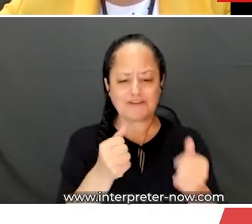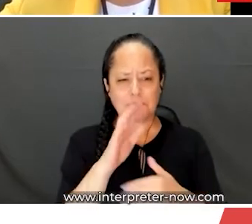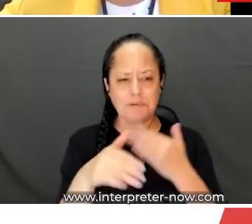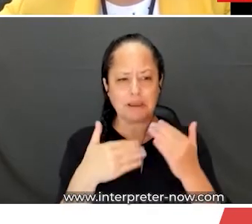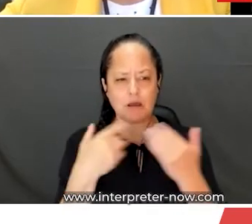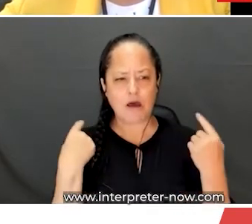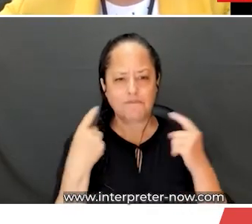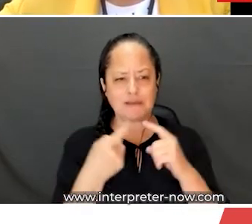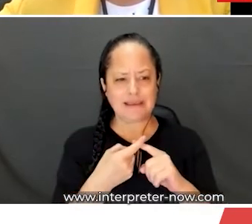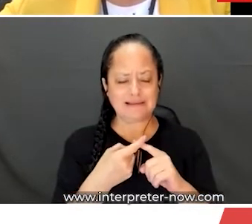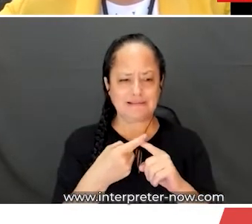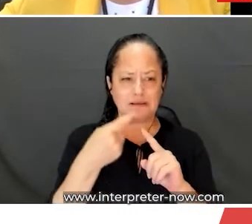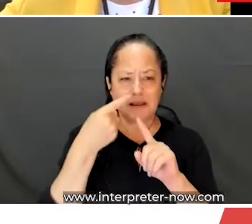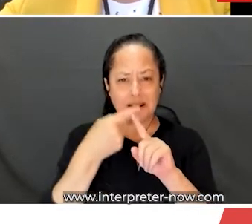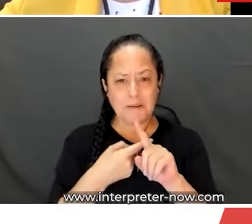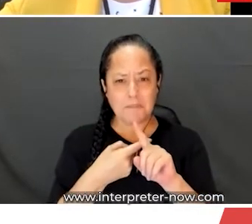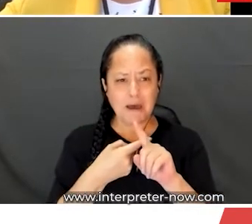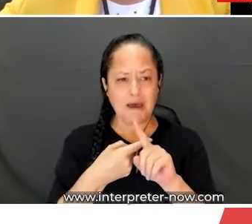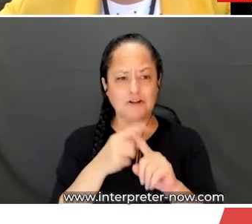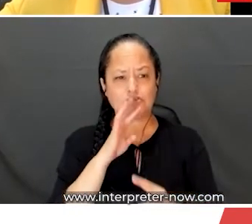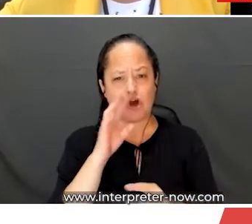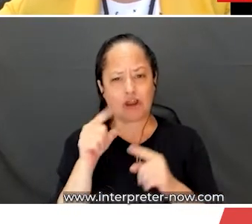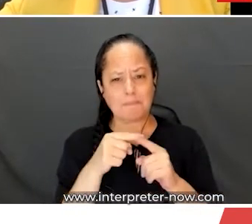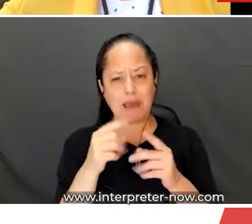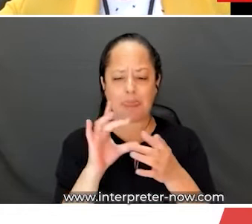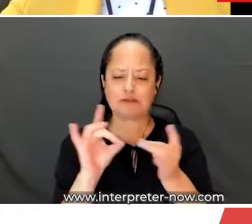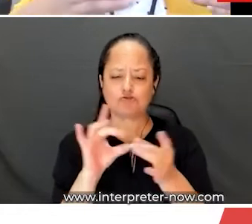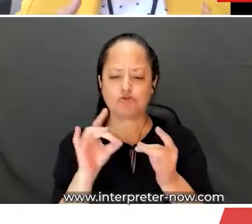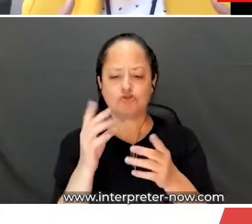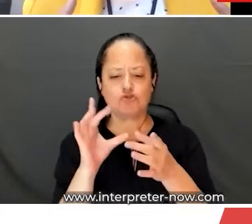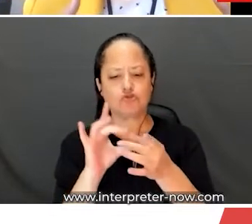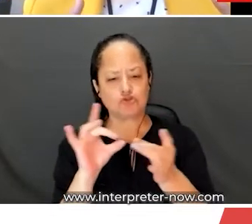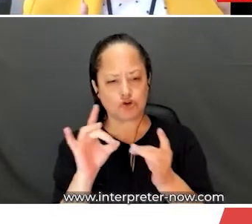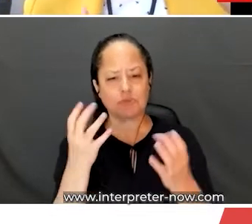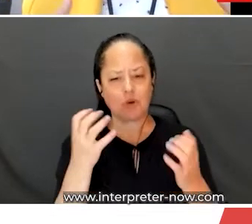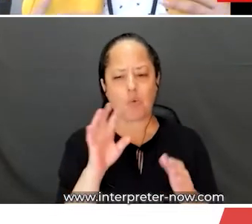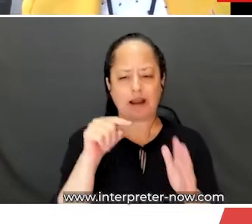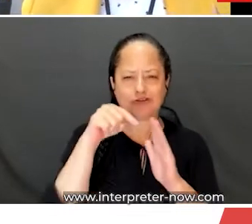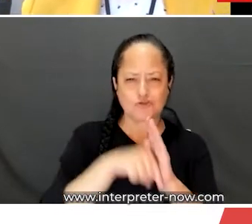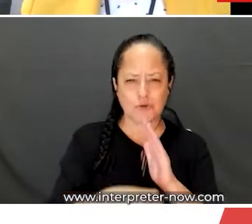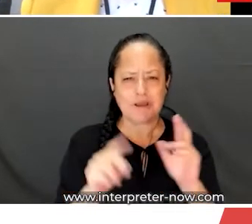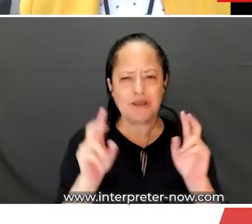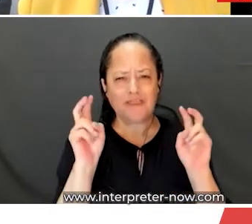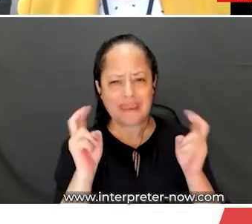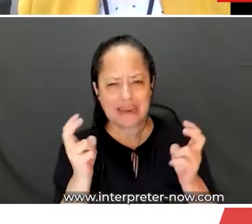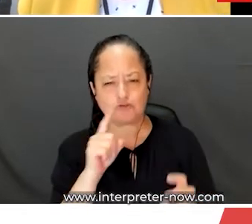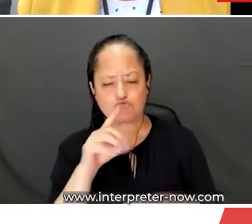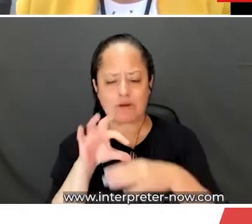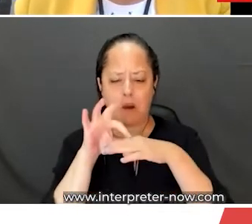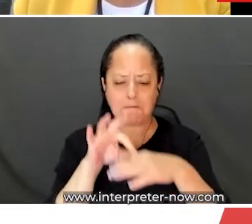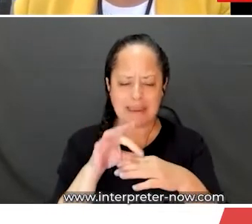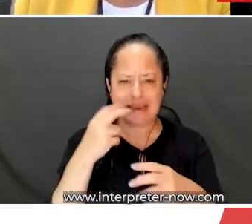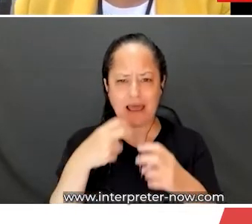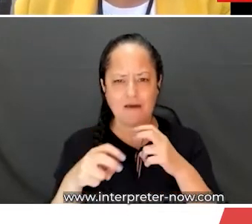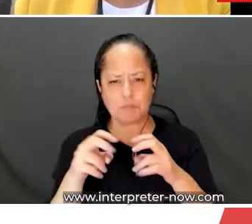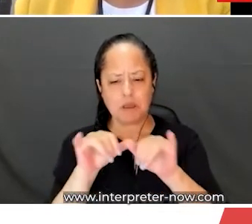Hispanic Heritage Month or Latinx Heritage Month talking about the terms. I would rather talk about the issues and the real meat of the problems and the